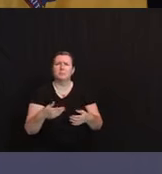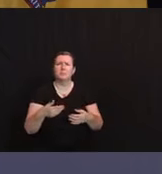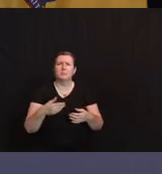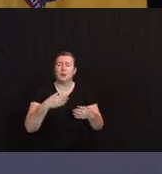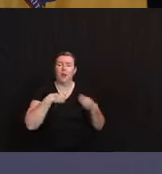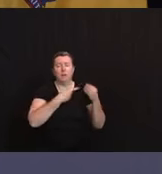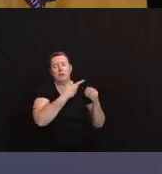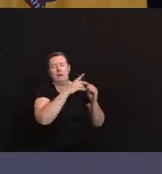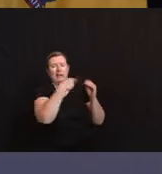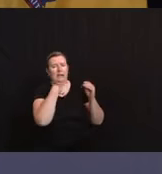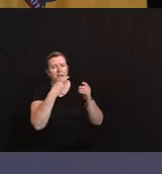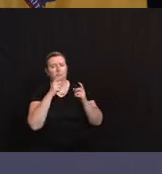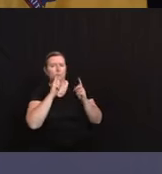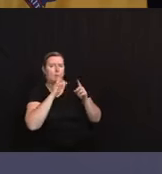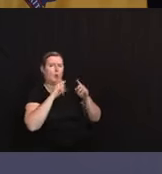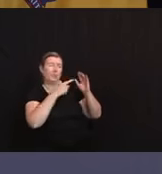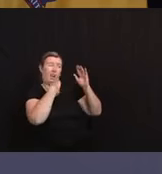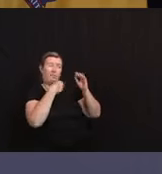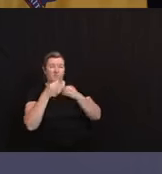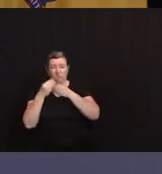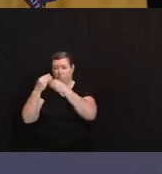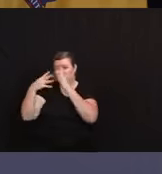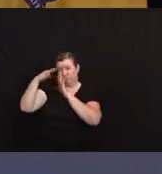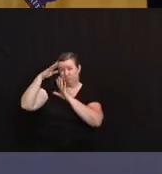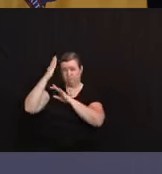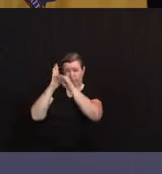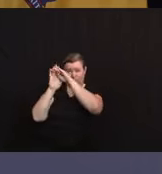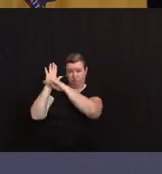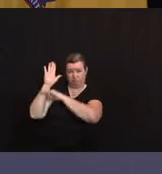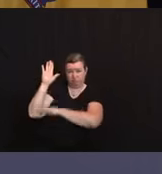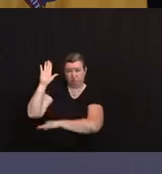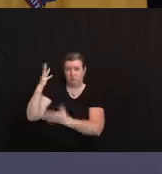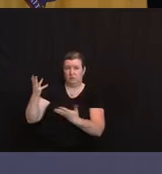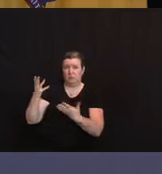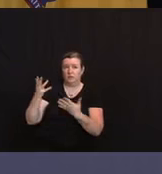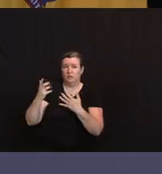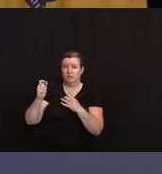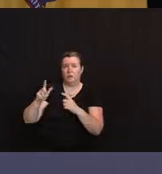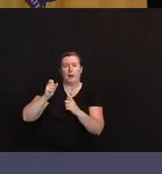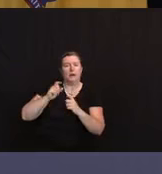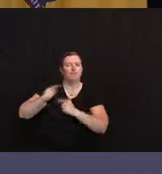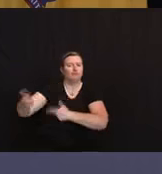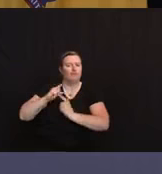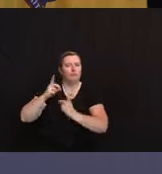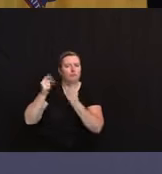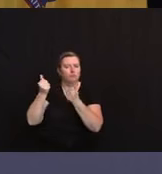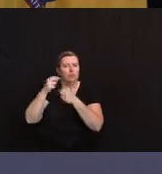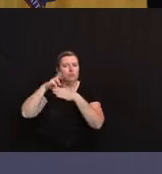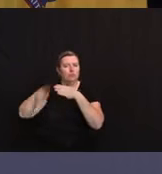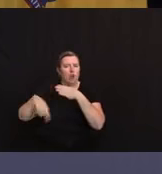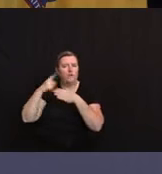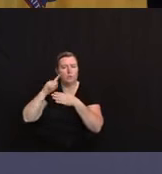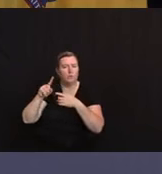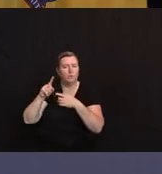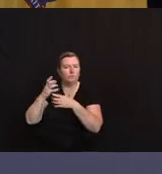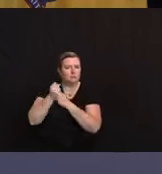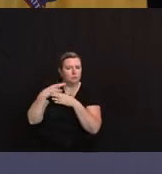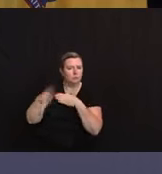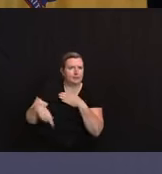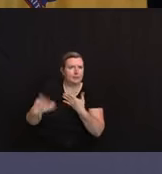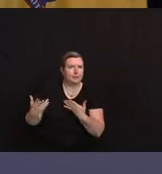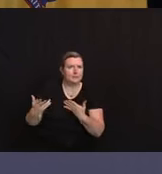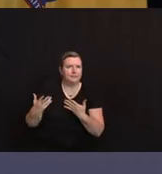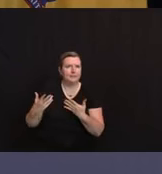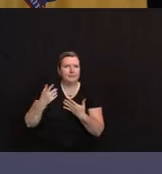but things like turnaround time for tests, emergency room trends for flu-like symptoms, and how many cases